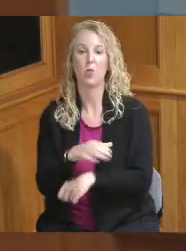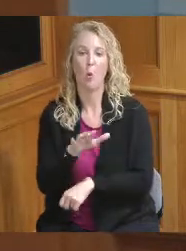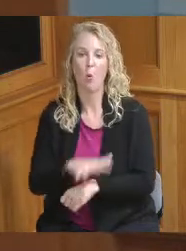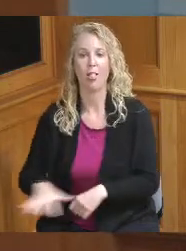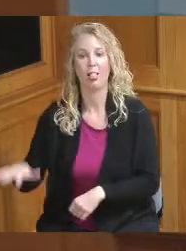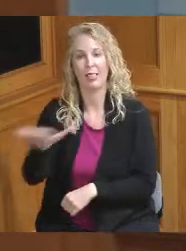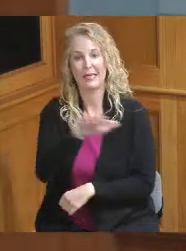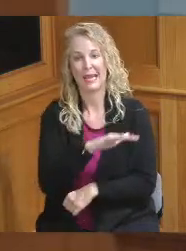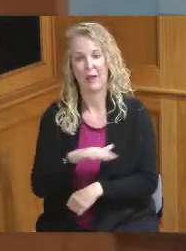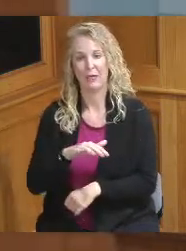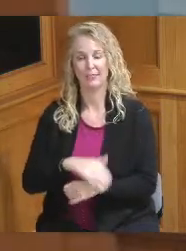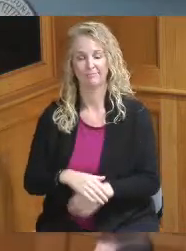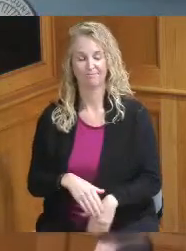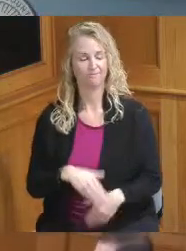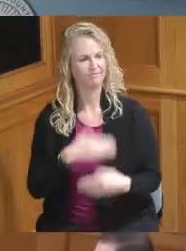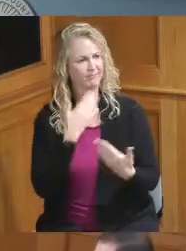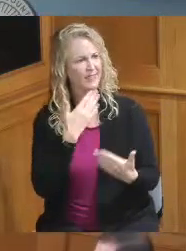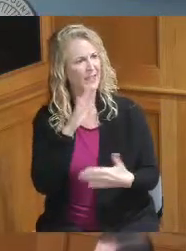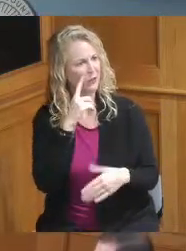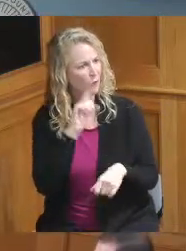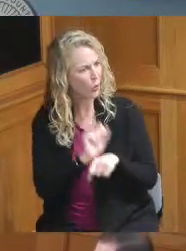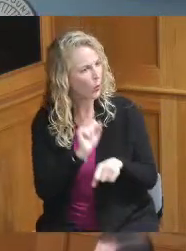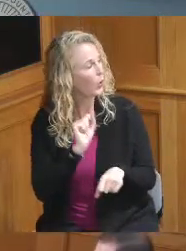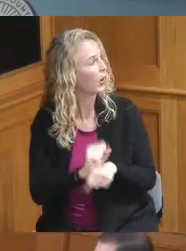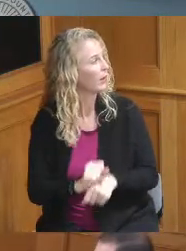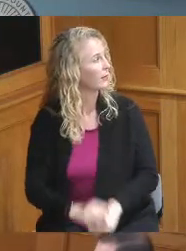consideration. Thank you. Thank you for your work.